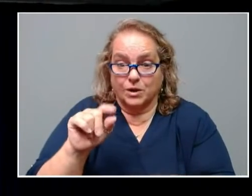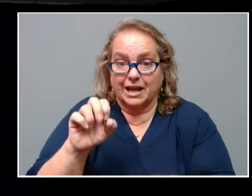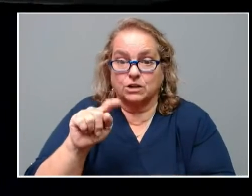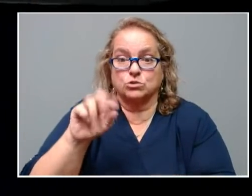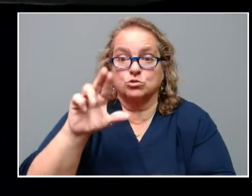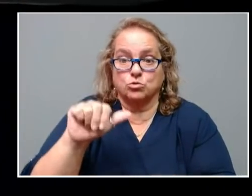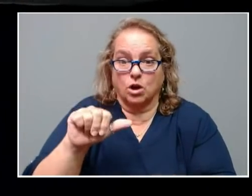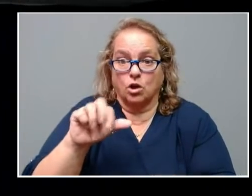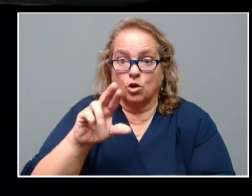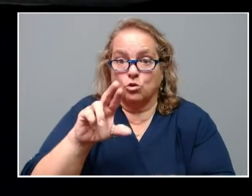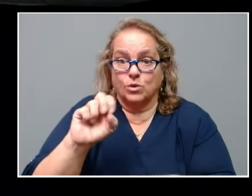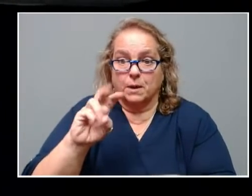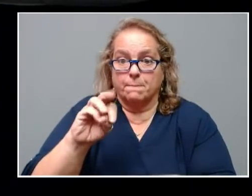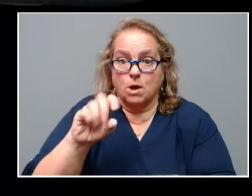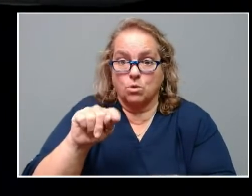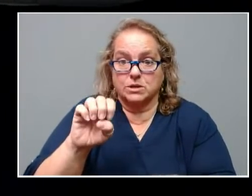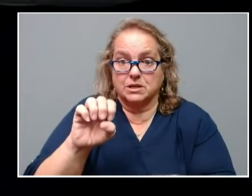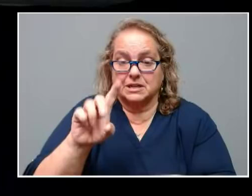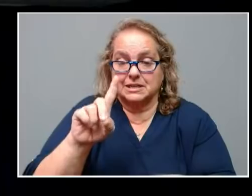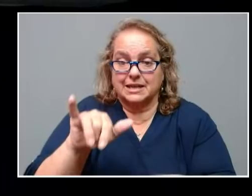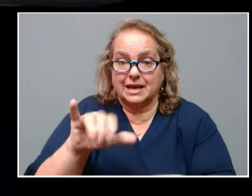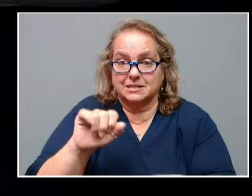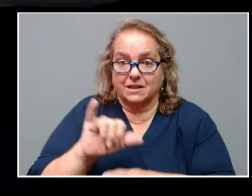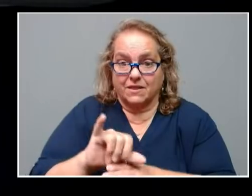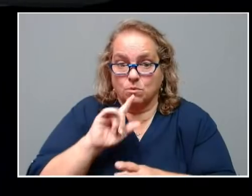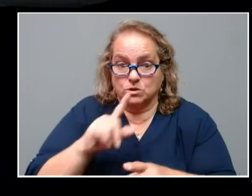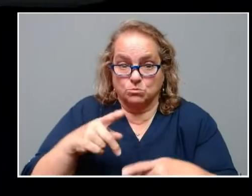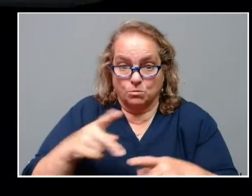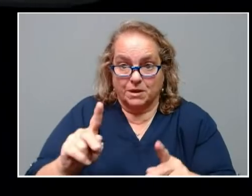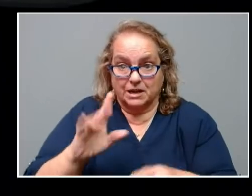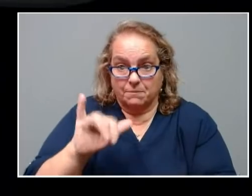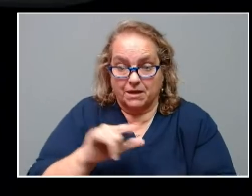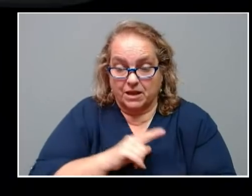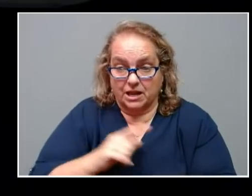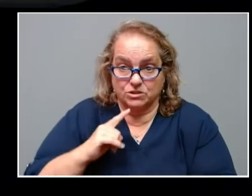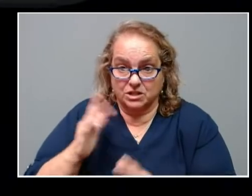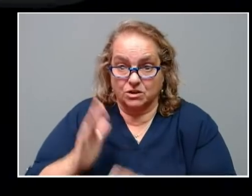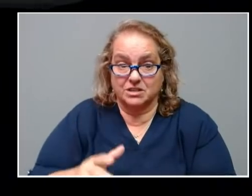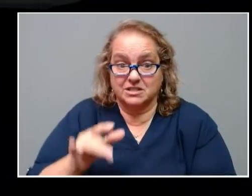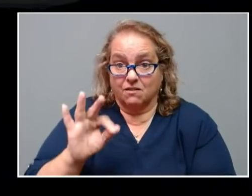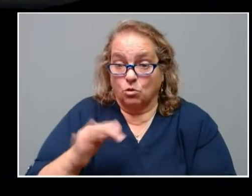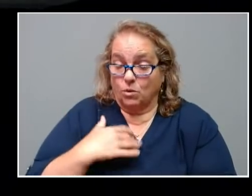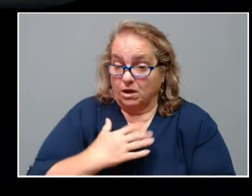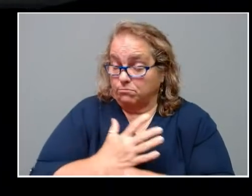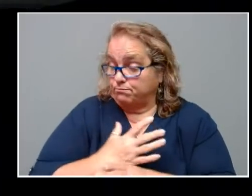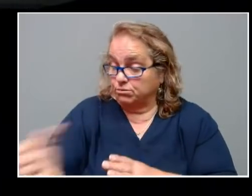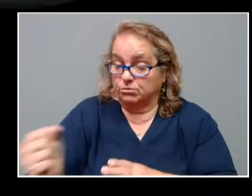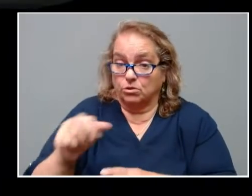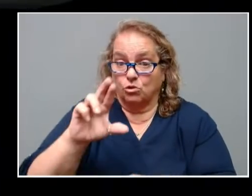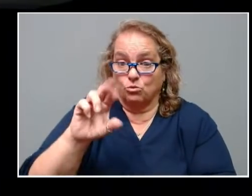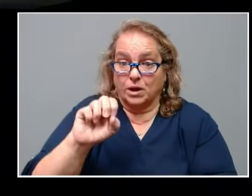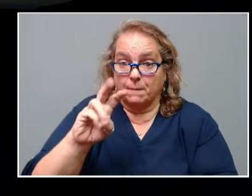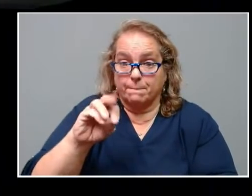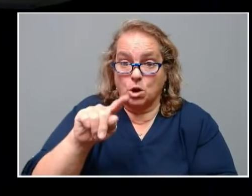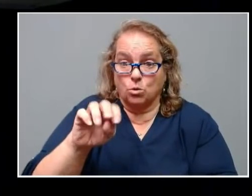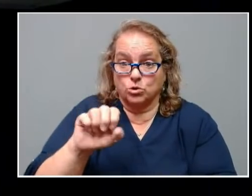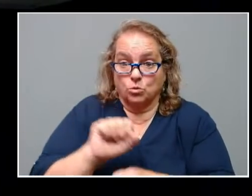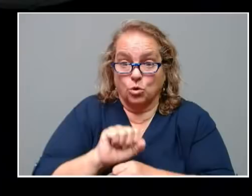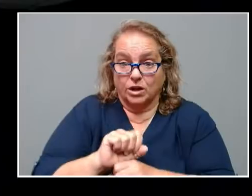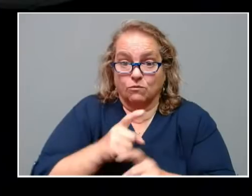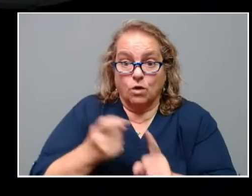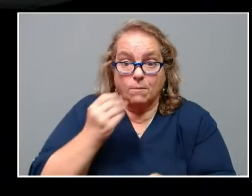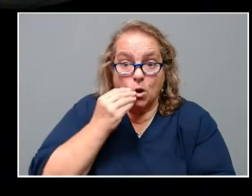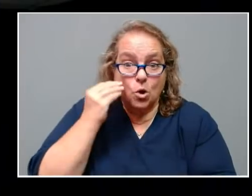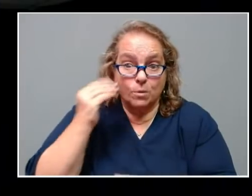that were allotted by the legislature. If we blow through those additional remote days and potentially NTI as well, is